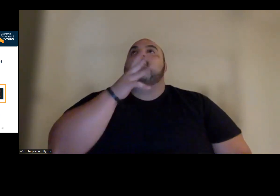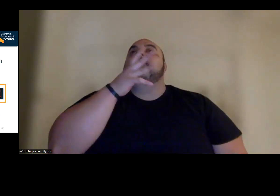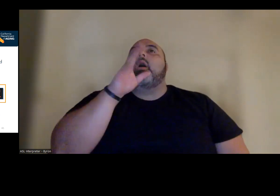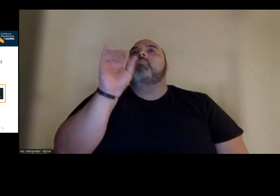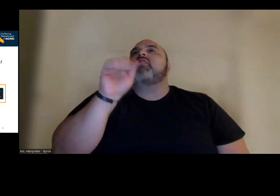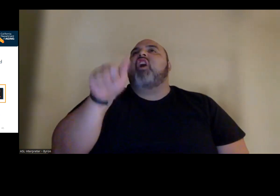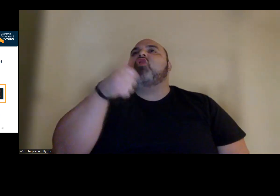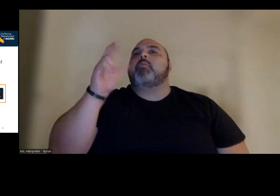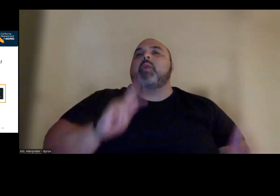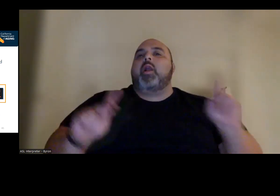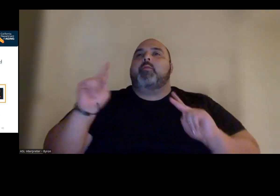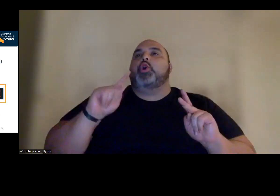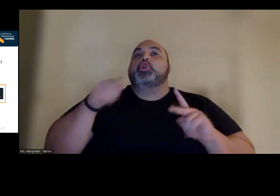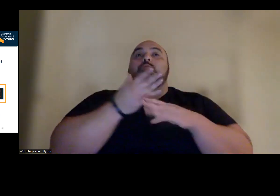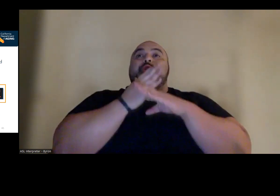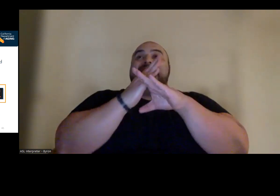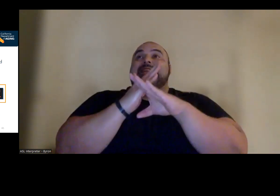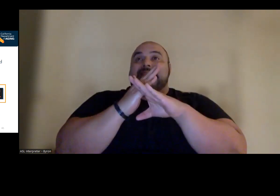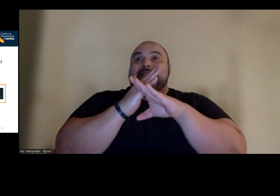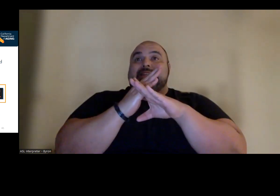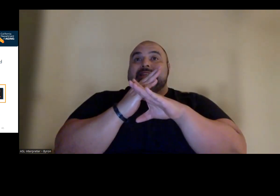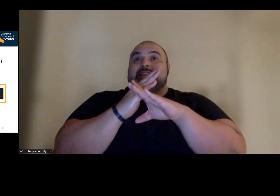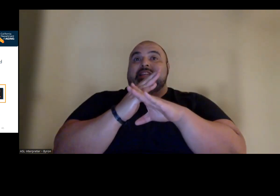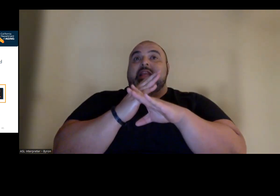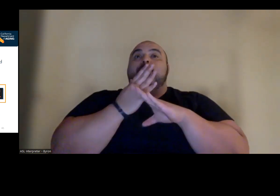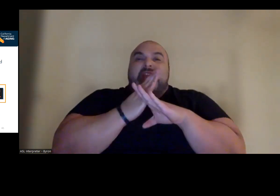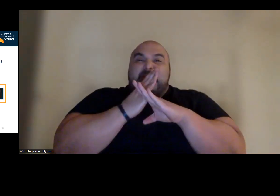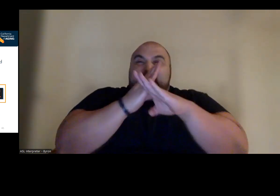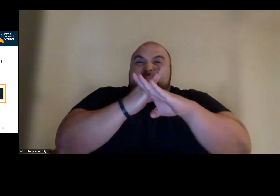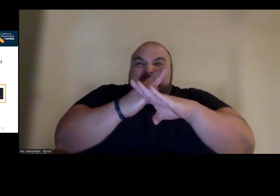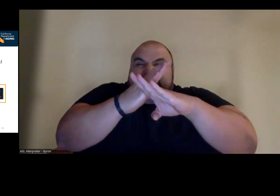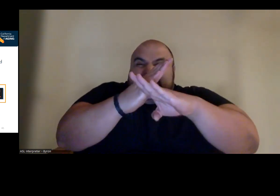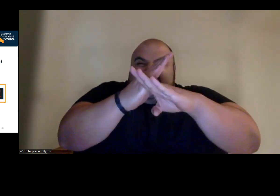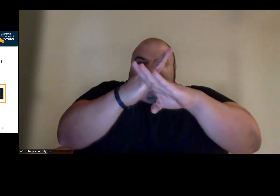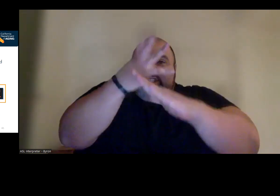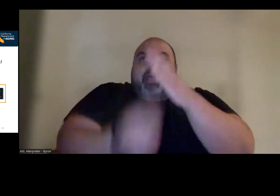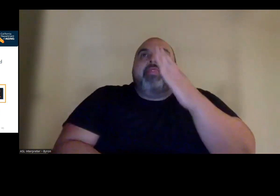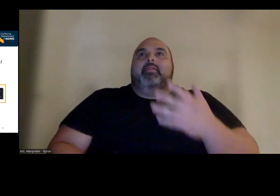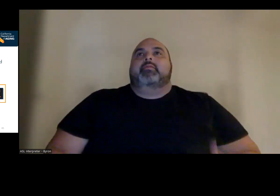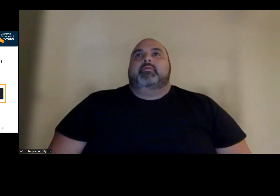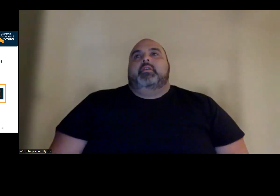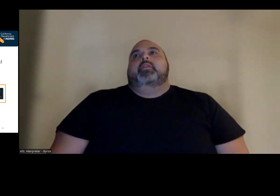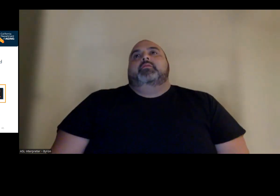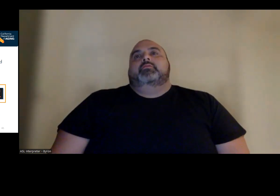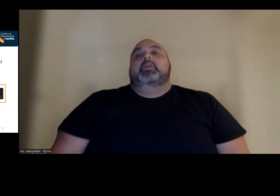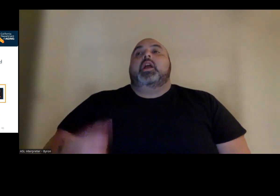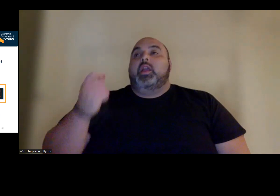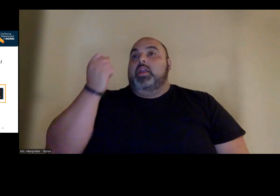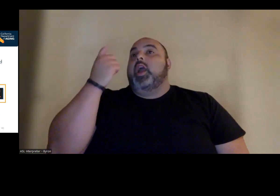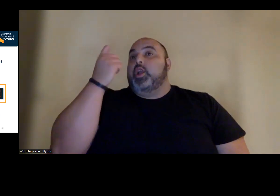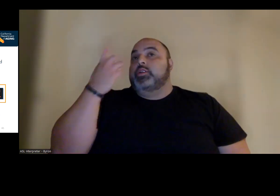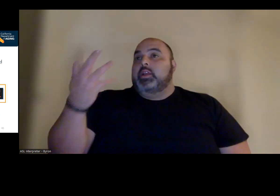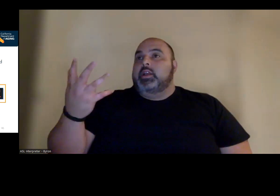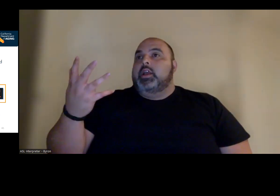was protected to death. And I understand, um, you know,